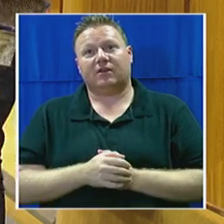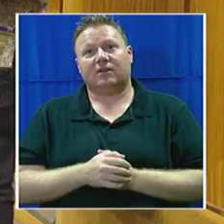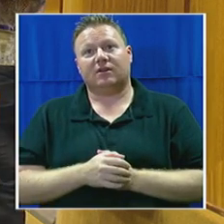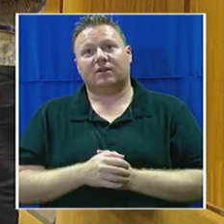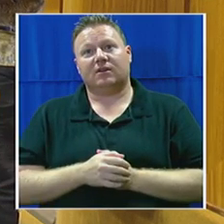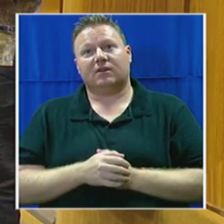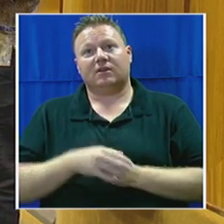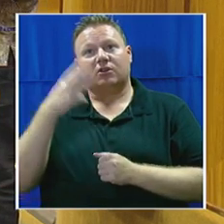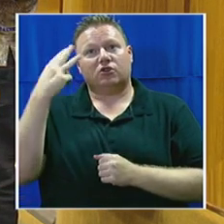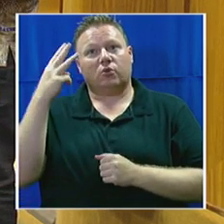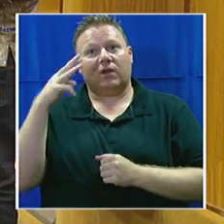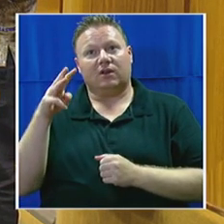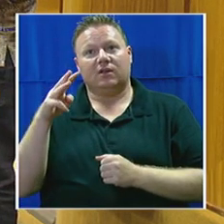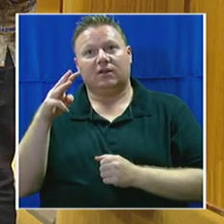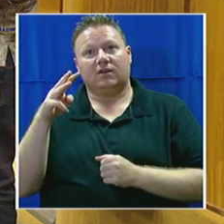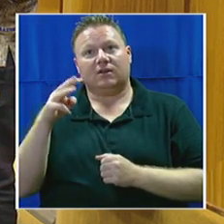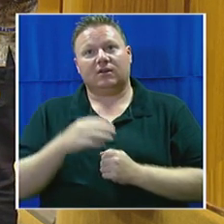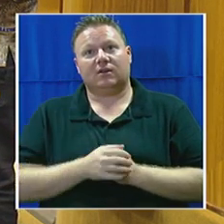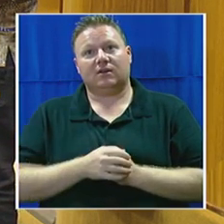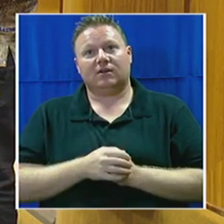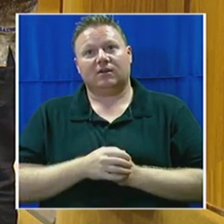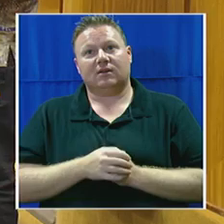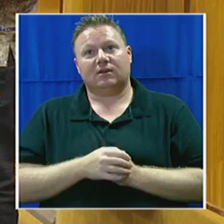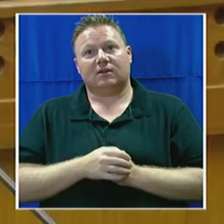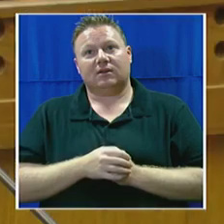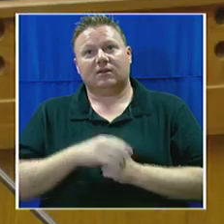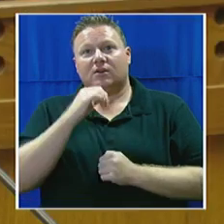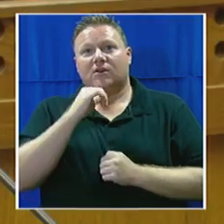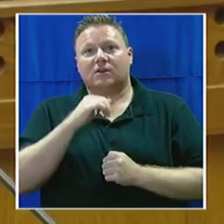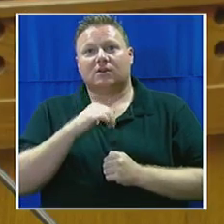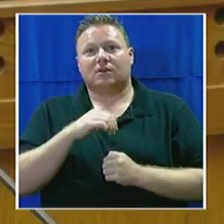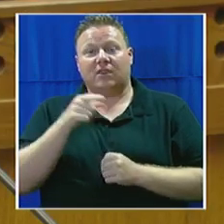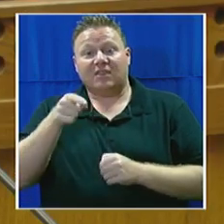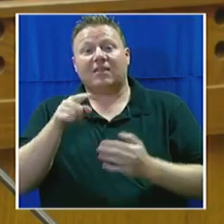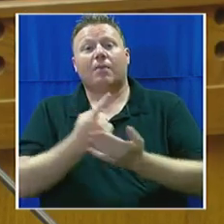In Tswane, we're in this mess because of your unholy alliance with the Democratic Alliance.